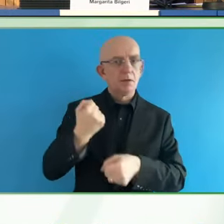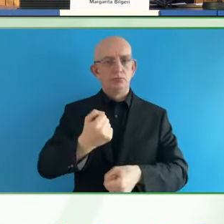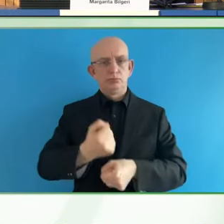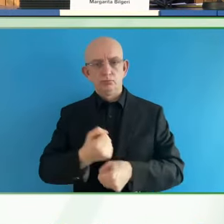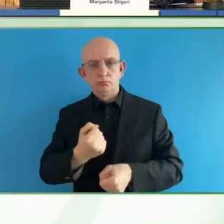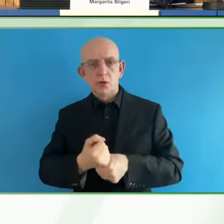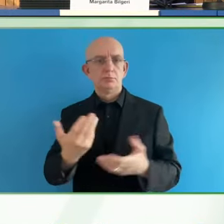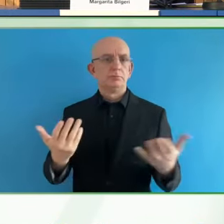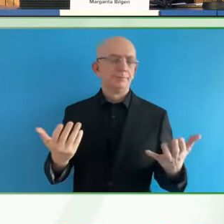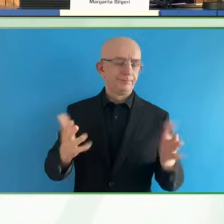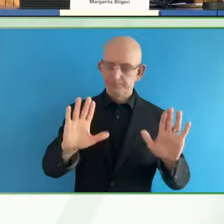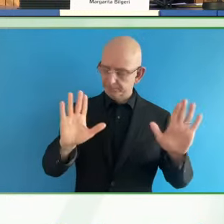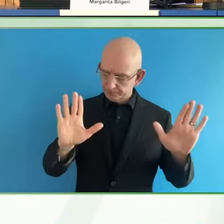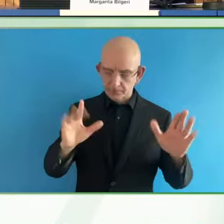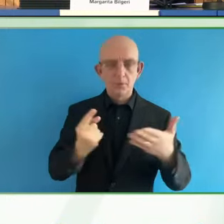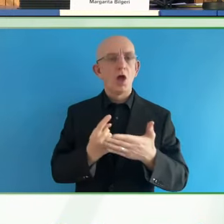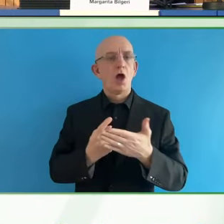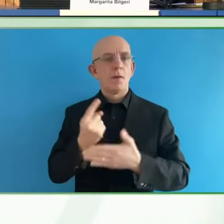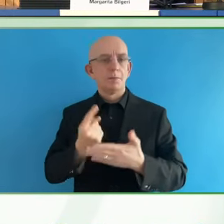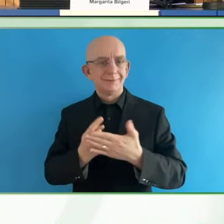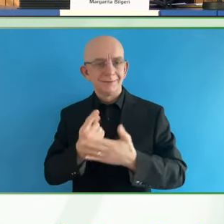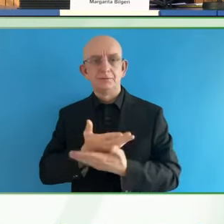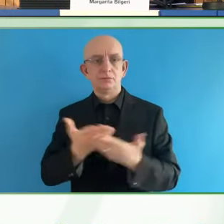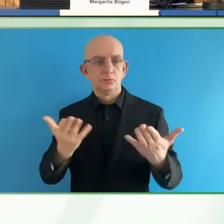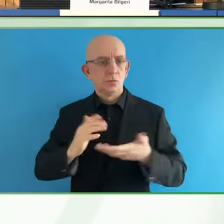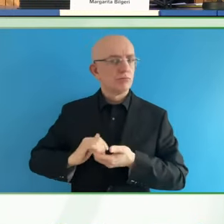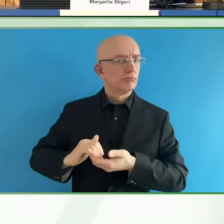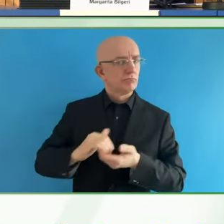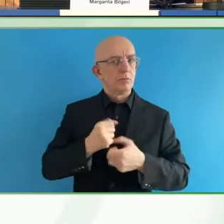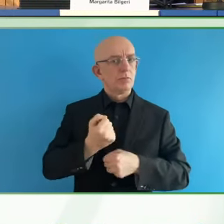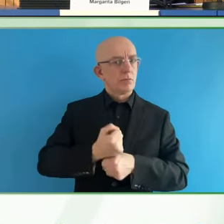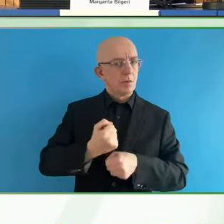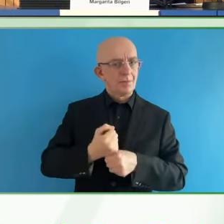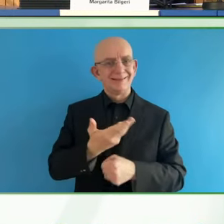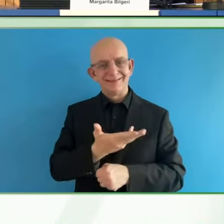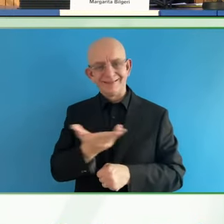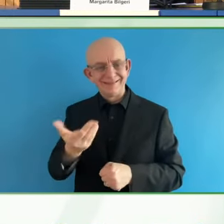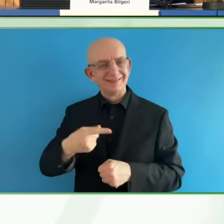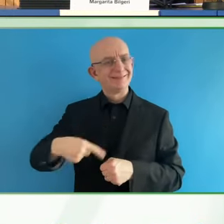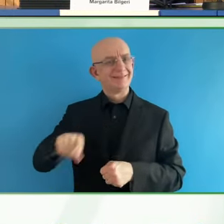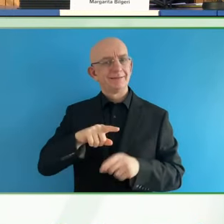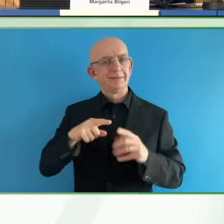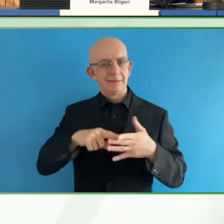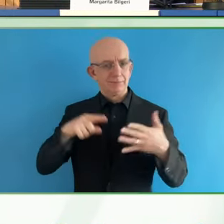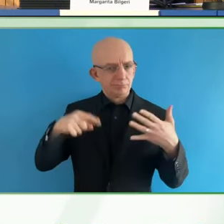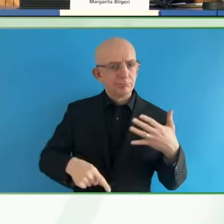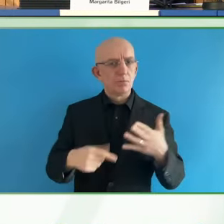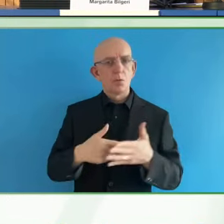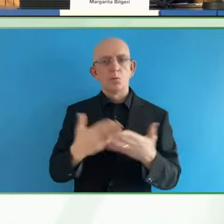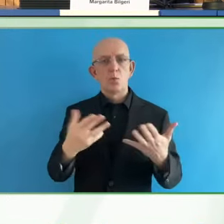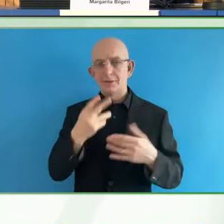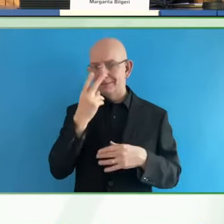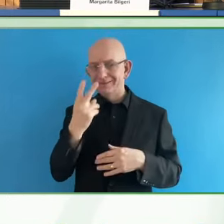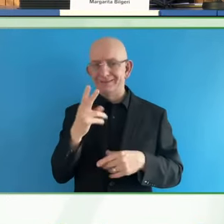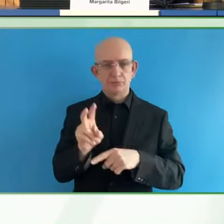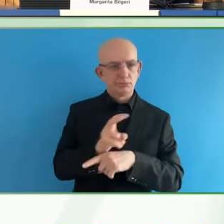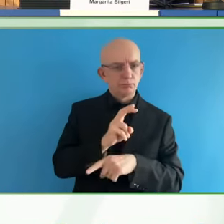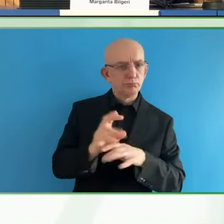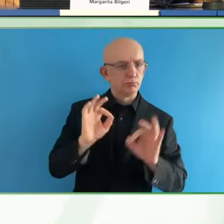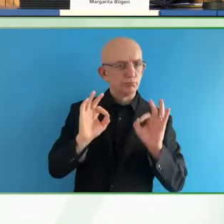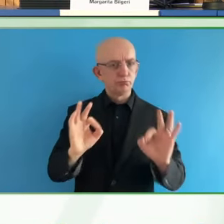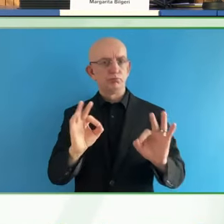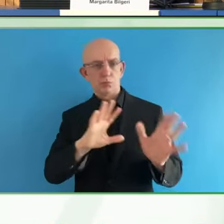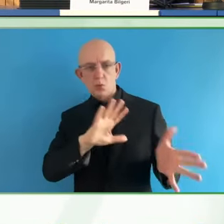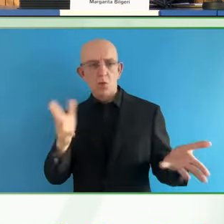opportunities for those at risk of marginalization or exclusion. And the fourth requirement is a